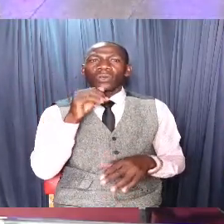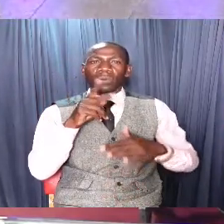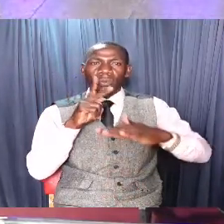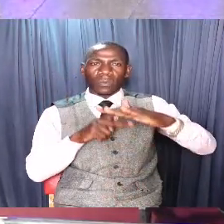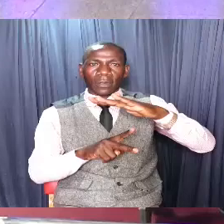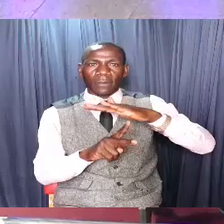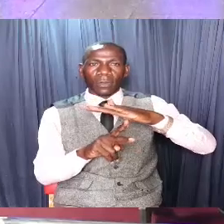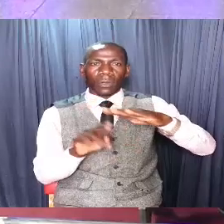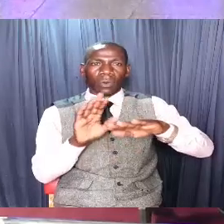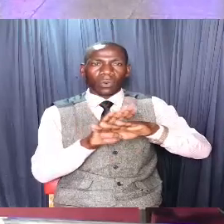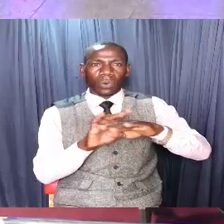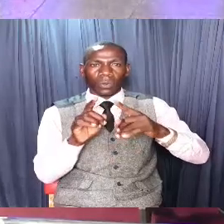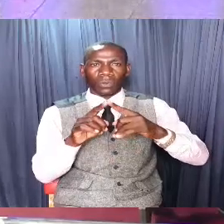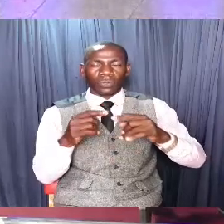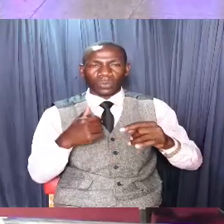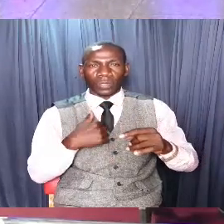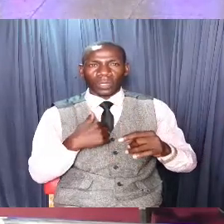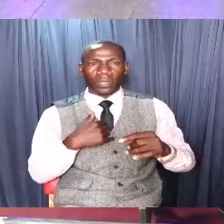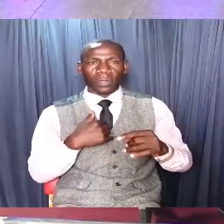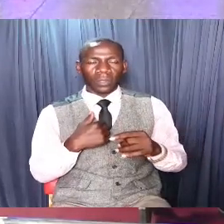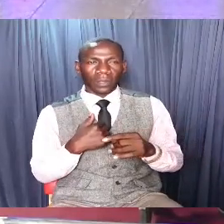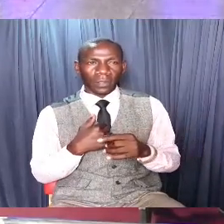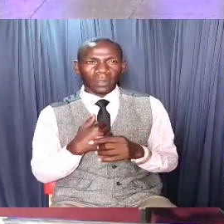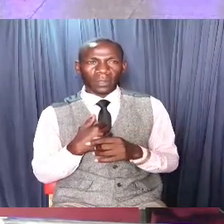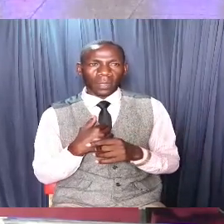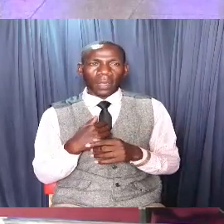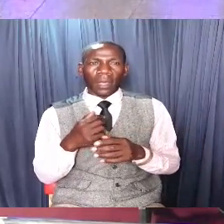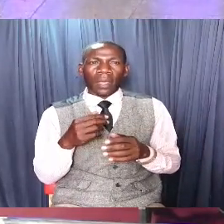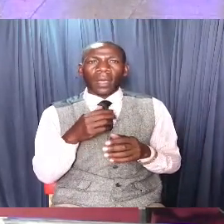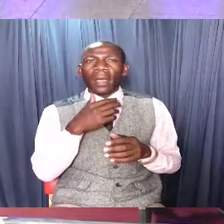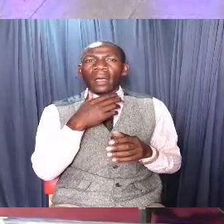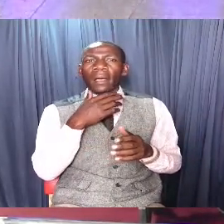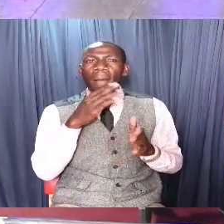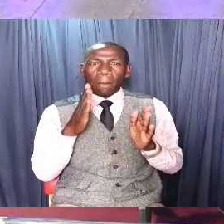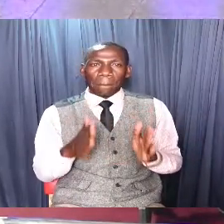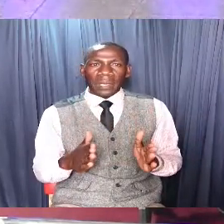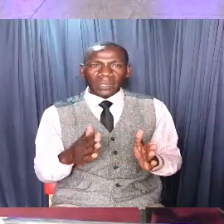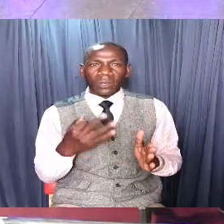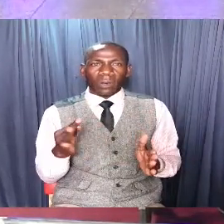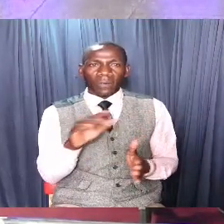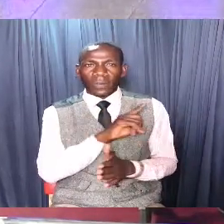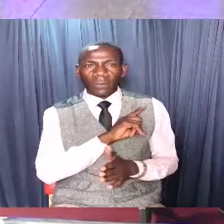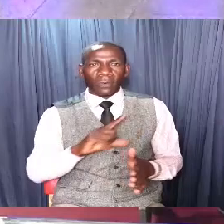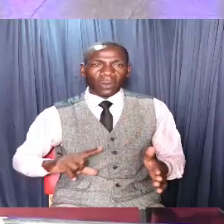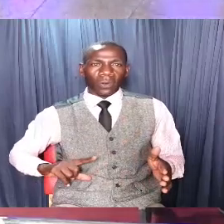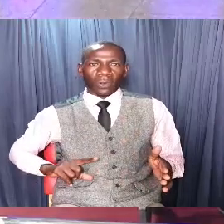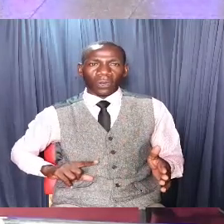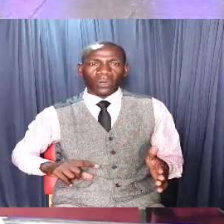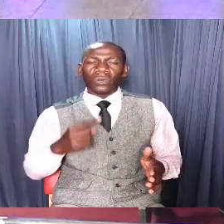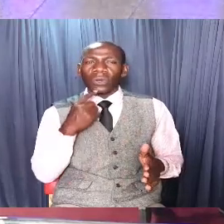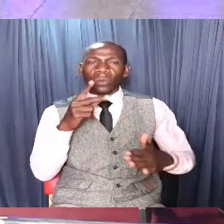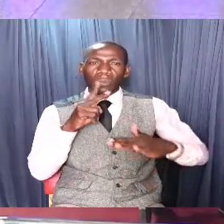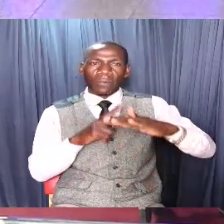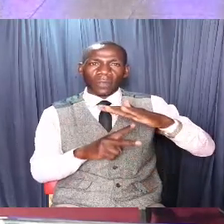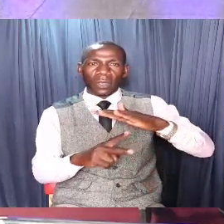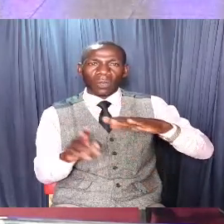me. Tabiri mazuri, he doesn't tell good unto me every time. Ni mtu wa Bwana tunakutabiri mazuri. One who saves again not to